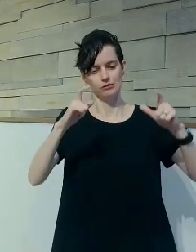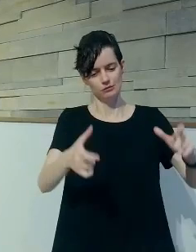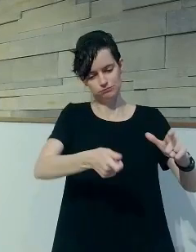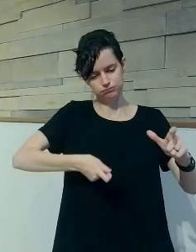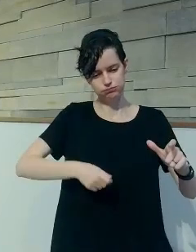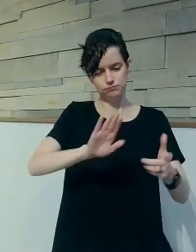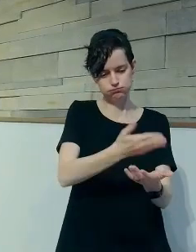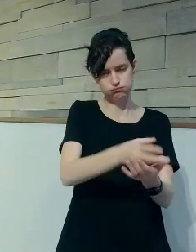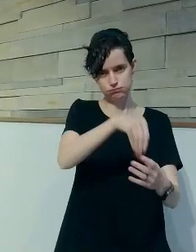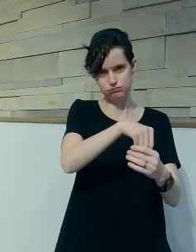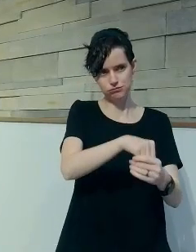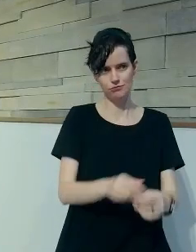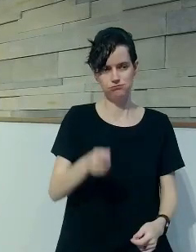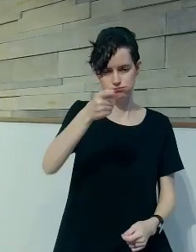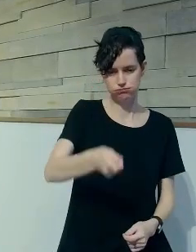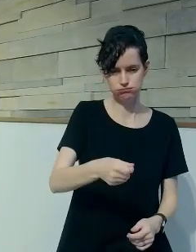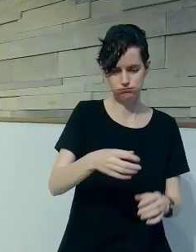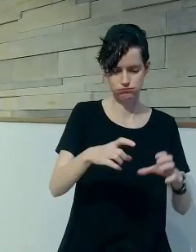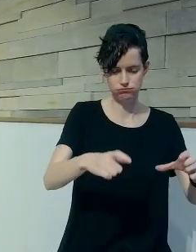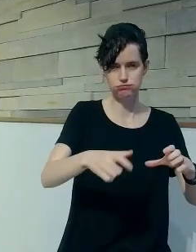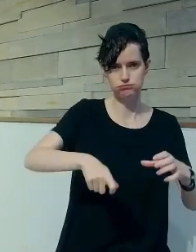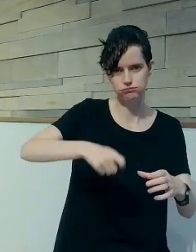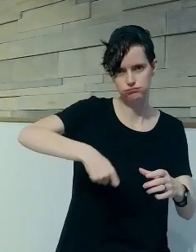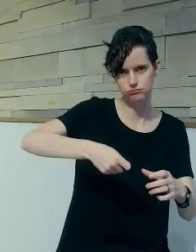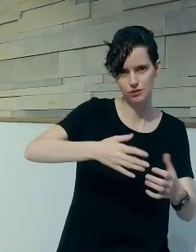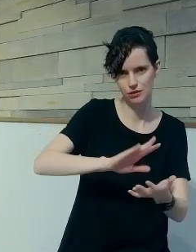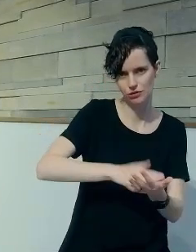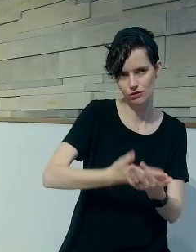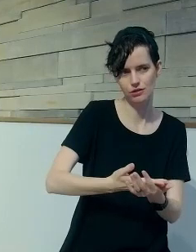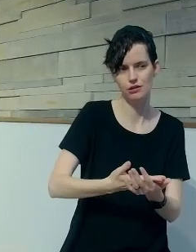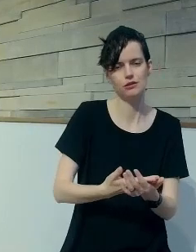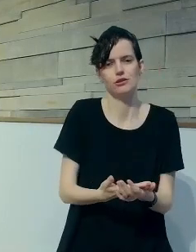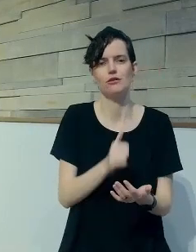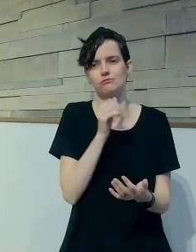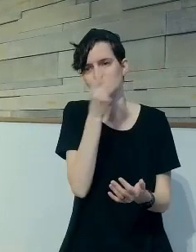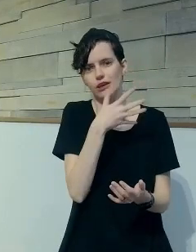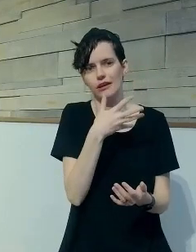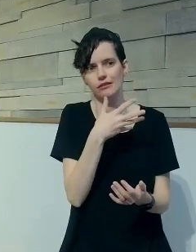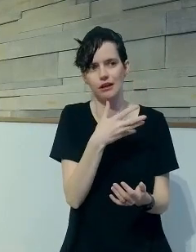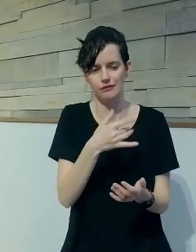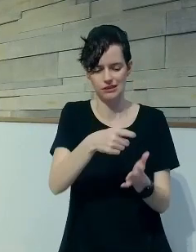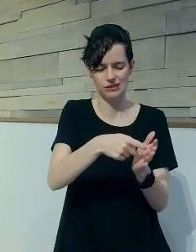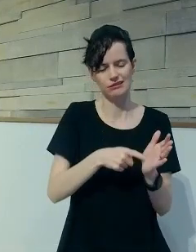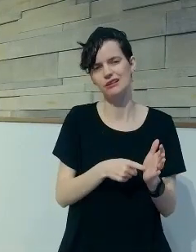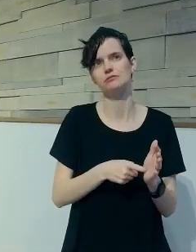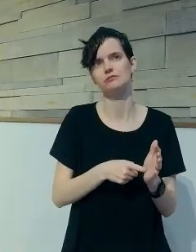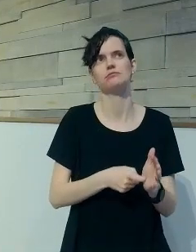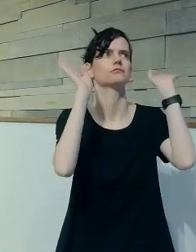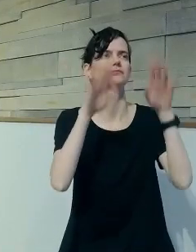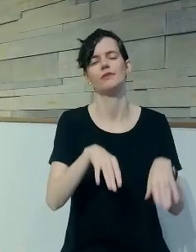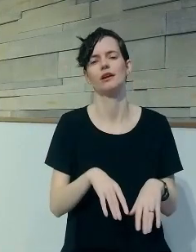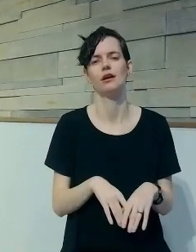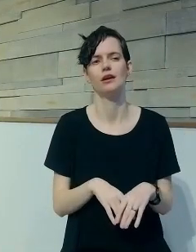we cooked on these, okay, and put them on the stove. It can heat it up. You just throw them anywhere, right? And you know what? If it gets scratched, so what?